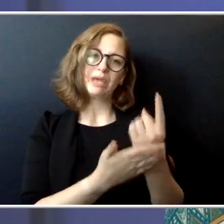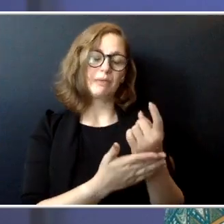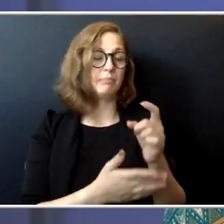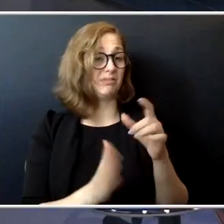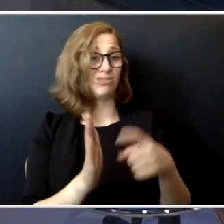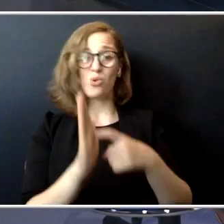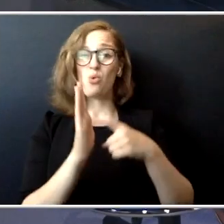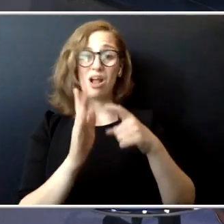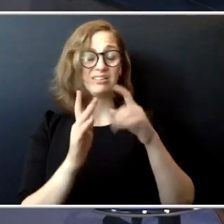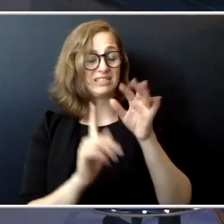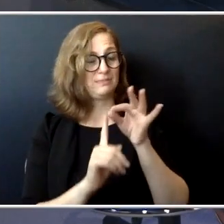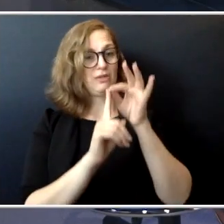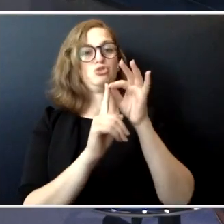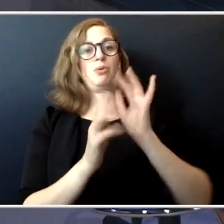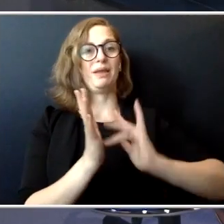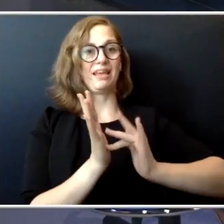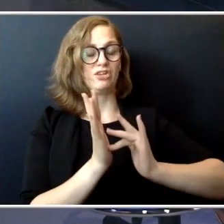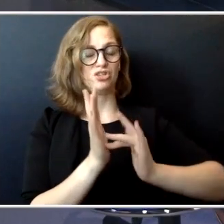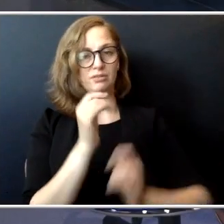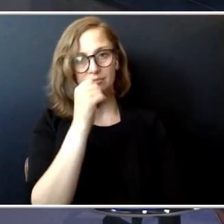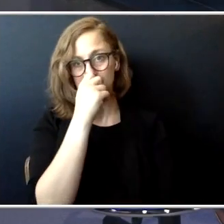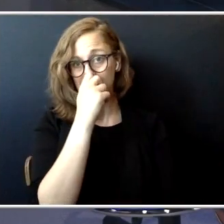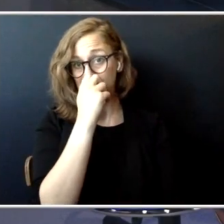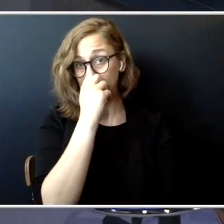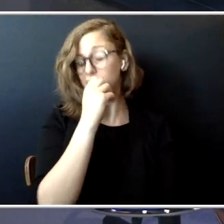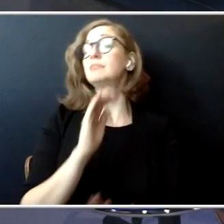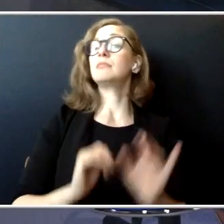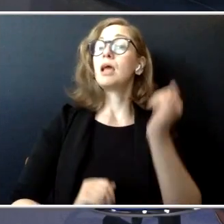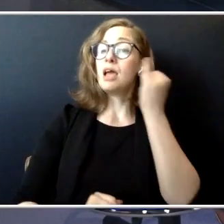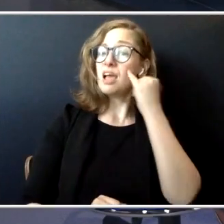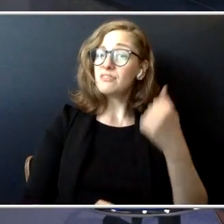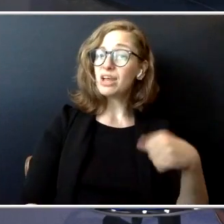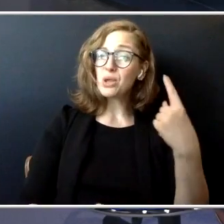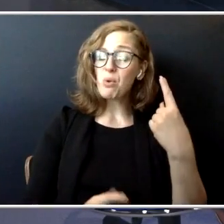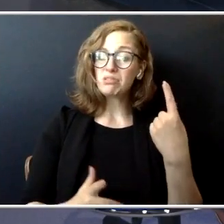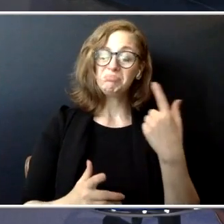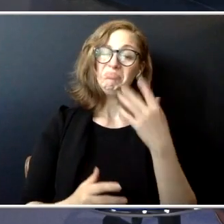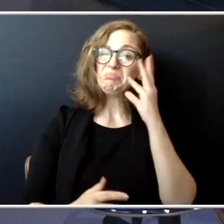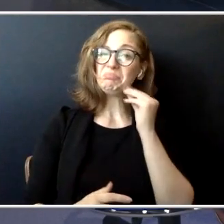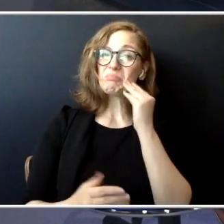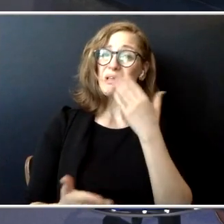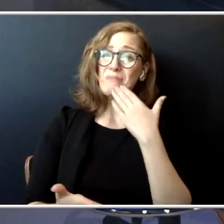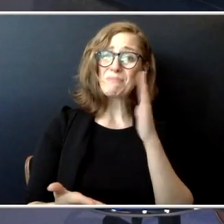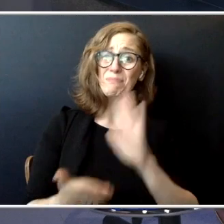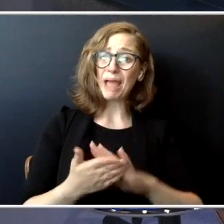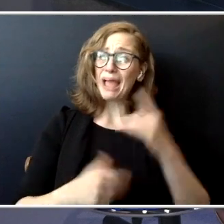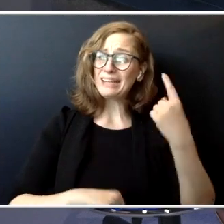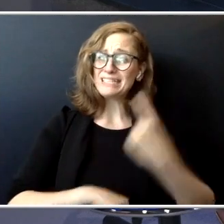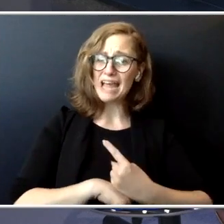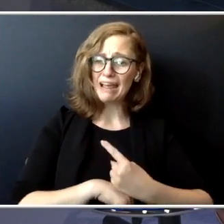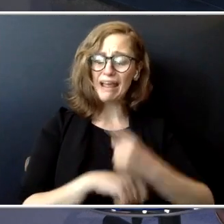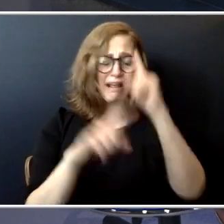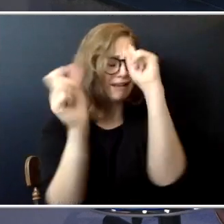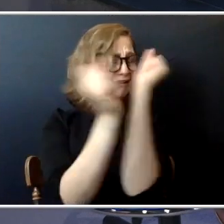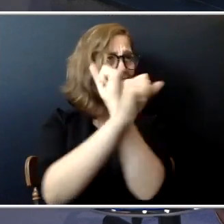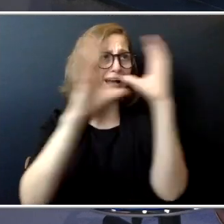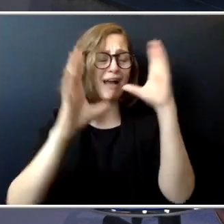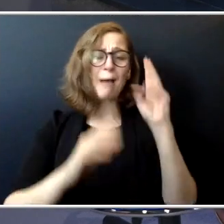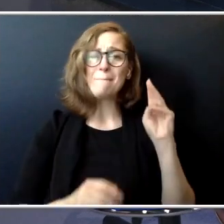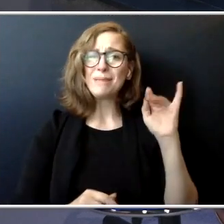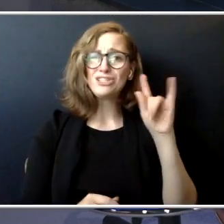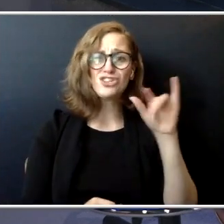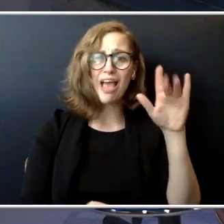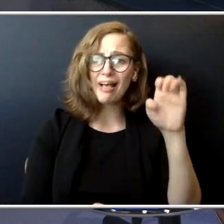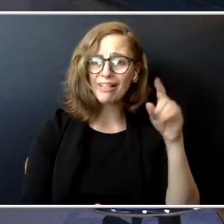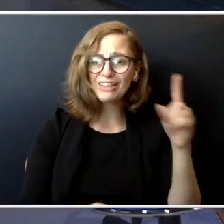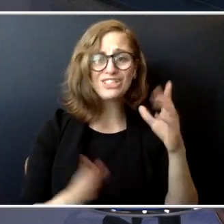quickly. So if anyone's having a bad day, just think of Michelle. She still is here. She's smiling, and she got through it. She's